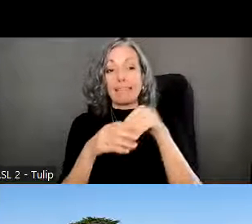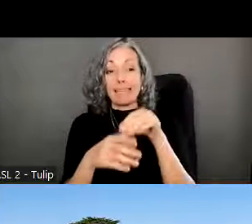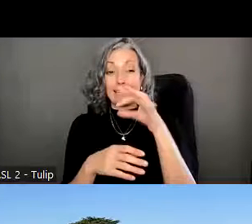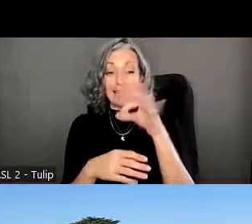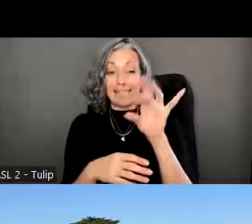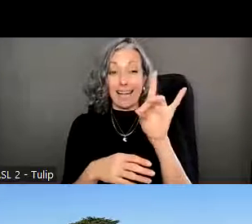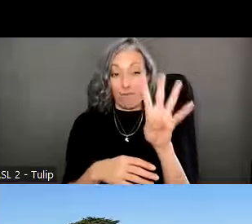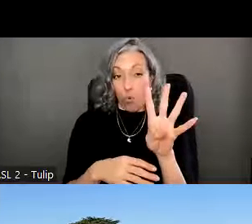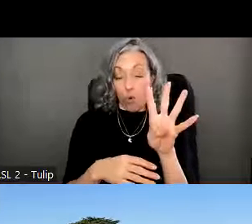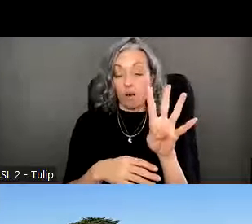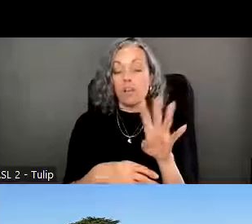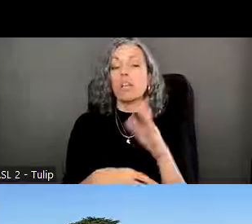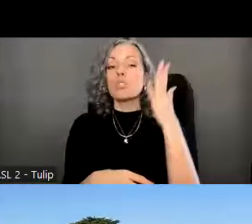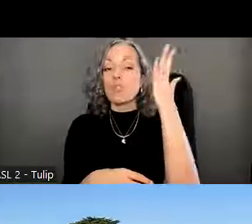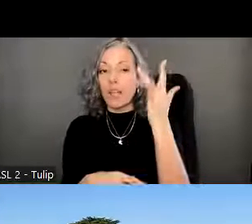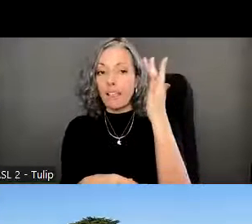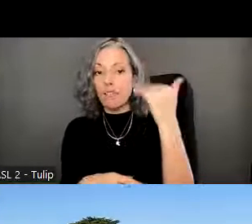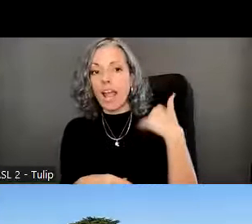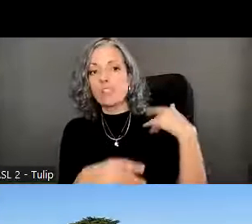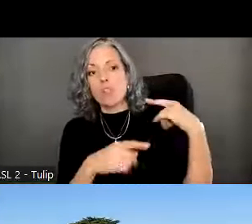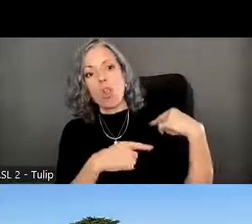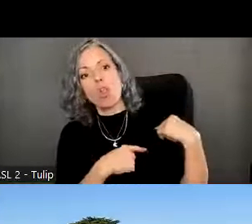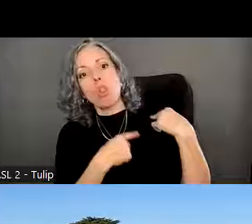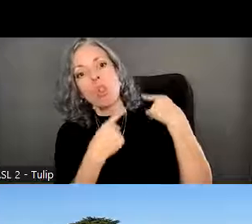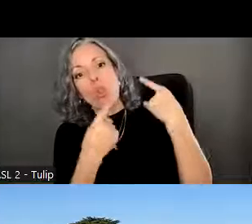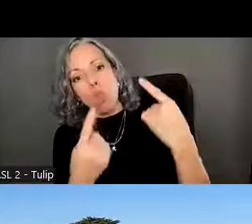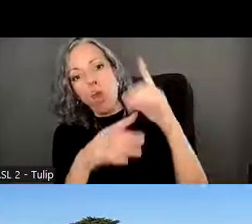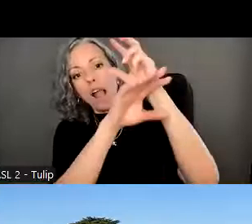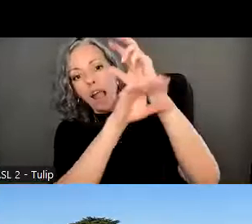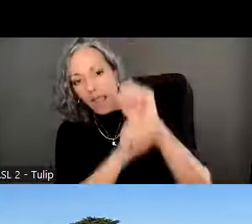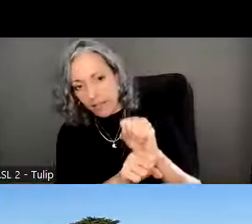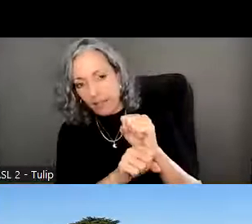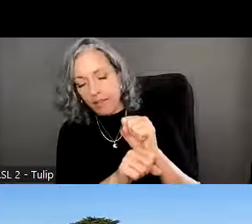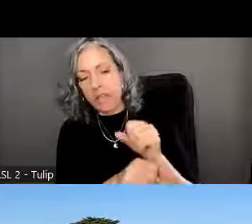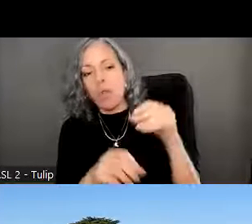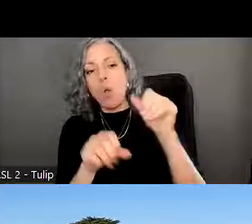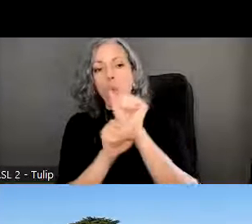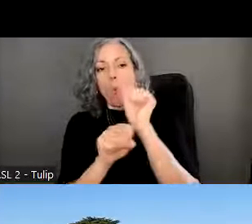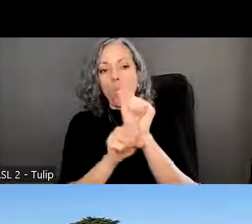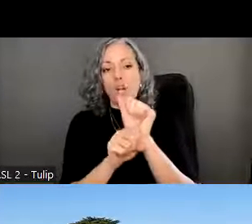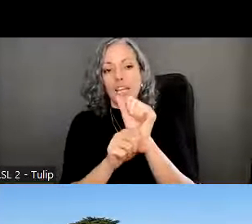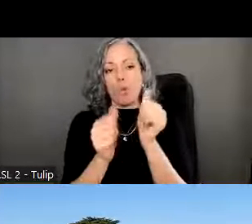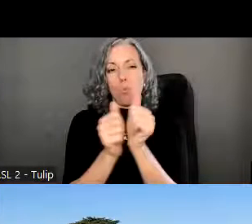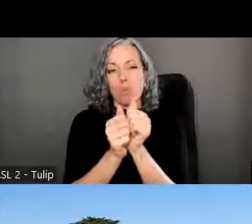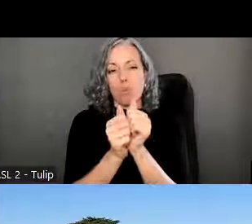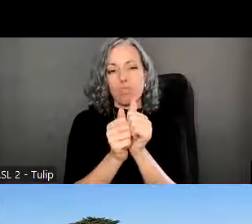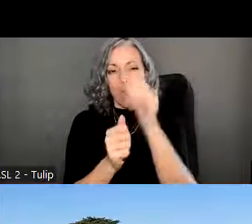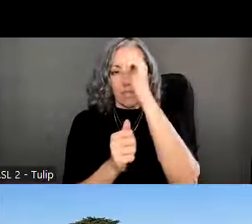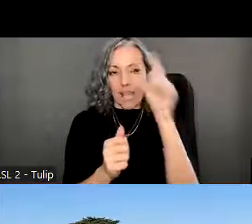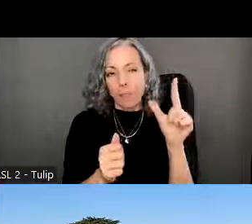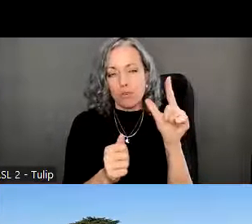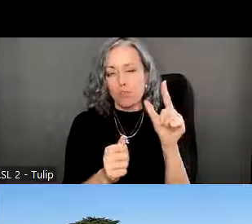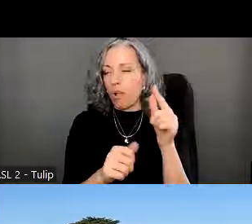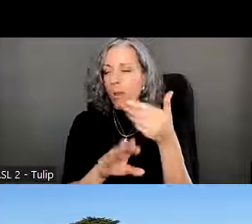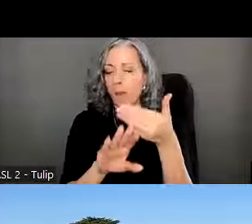So California has a long tradition in working in this area long before it was